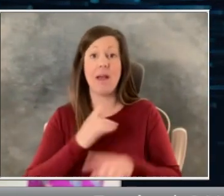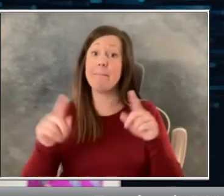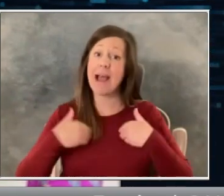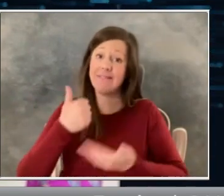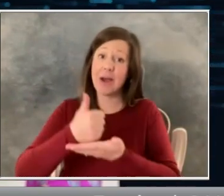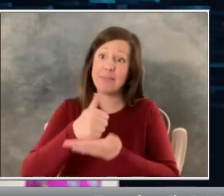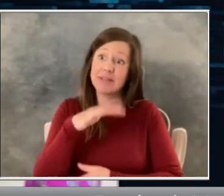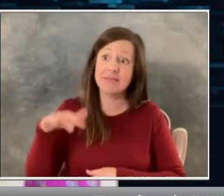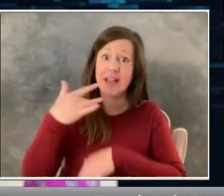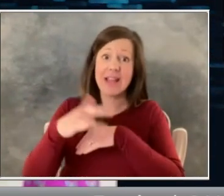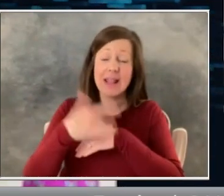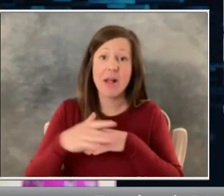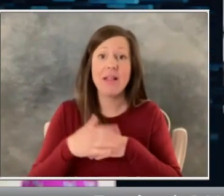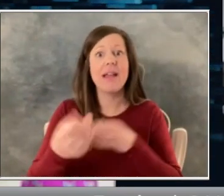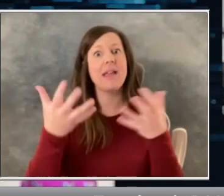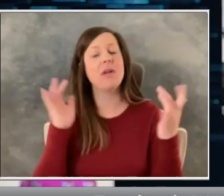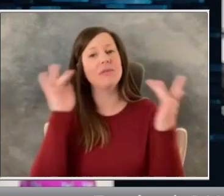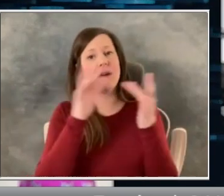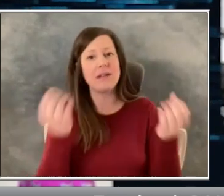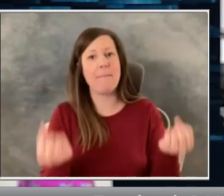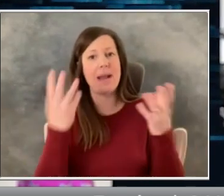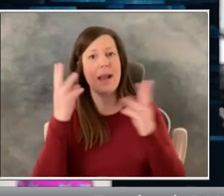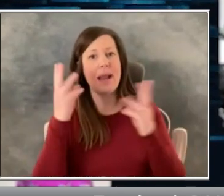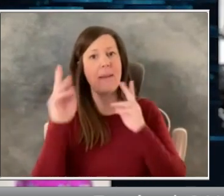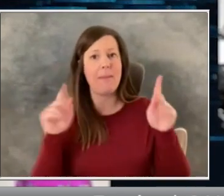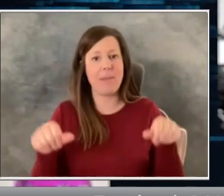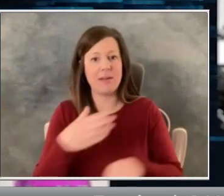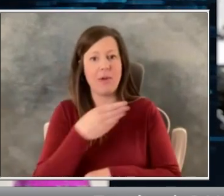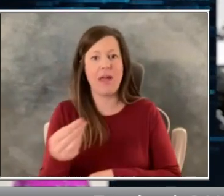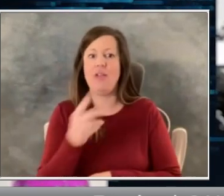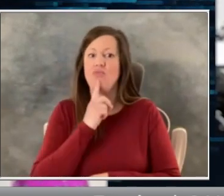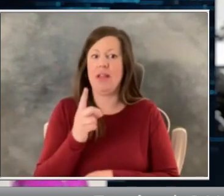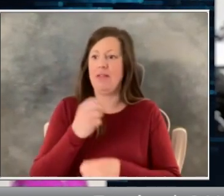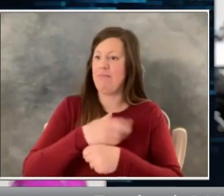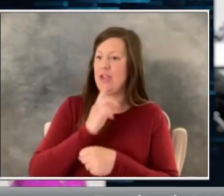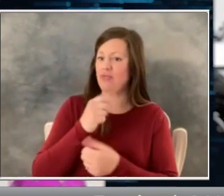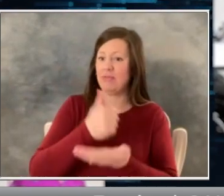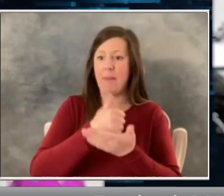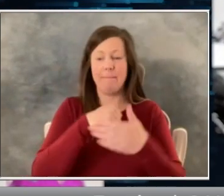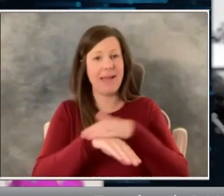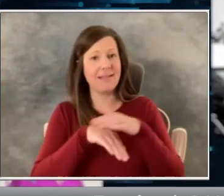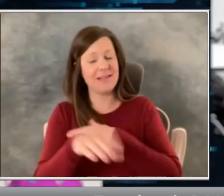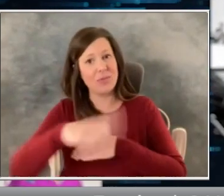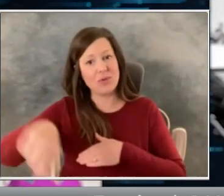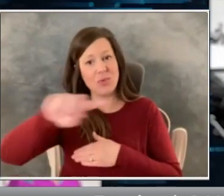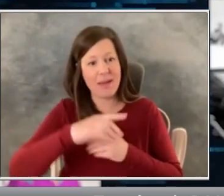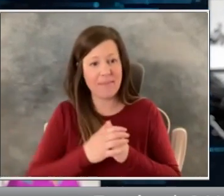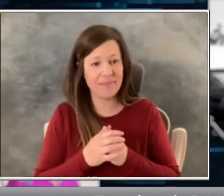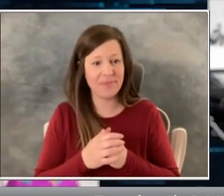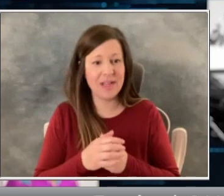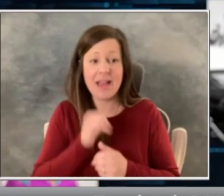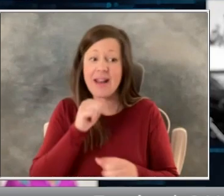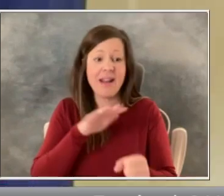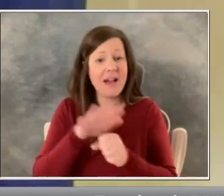reach as many people as possible and make help accessible to them. There's not enough men out there that are out there promoting and